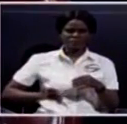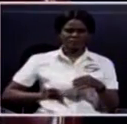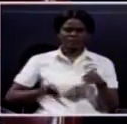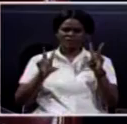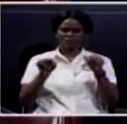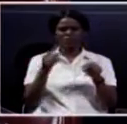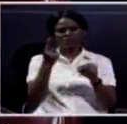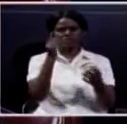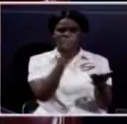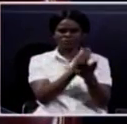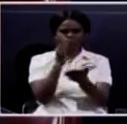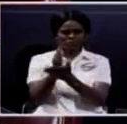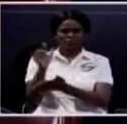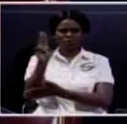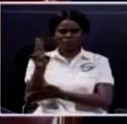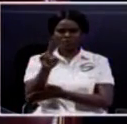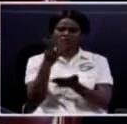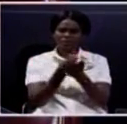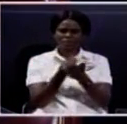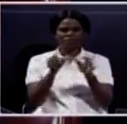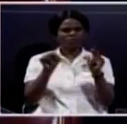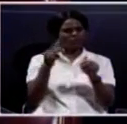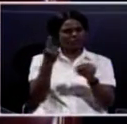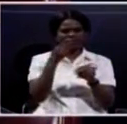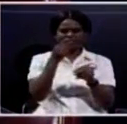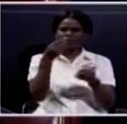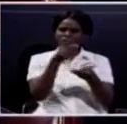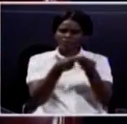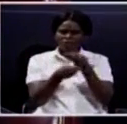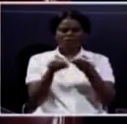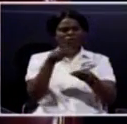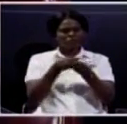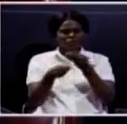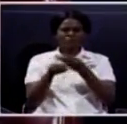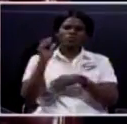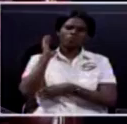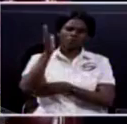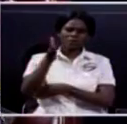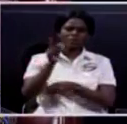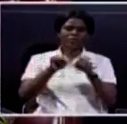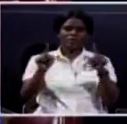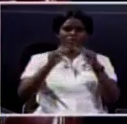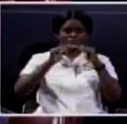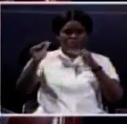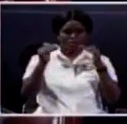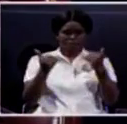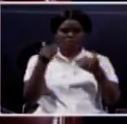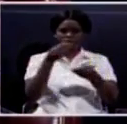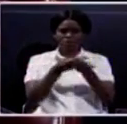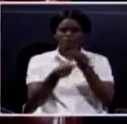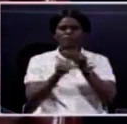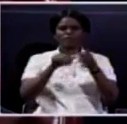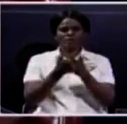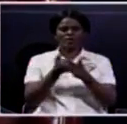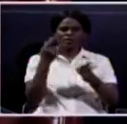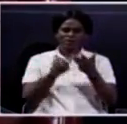the user fees. No one has said we won't contribute. We are going to contribute. But the level at which we contribute is what we